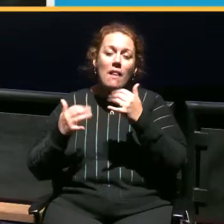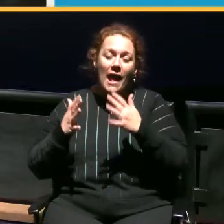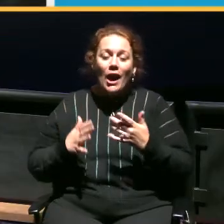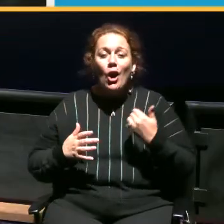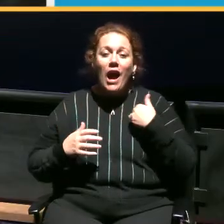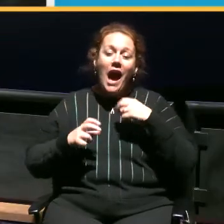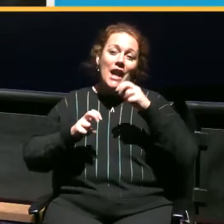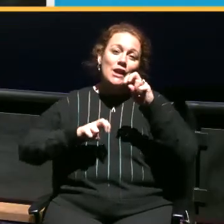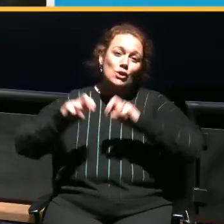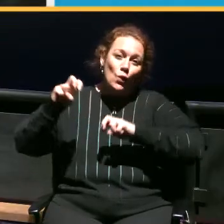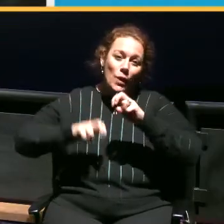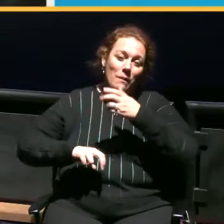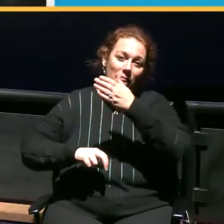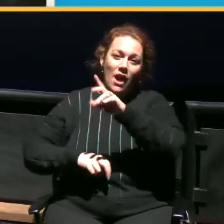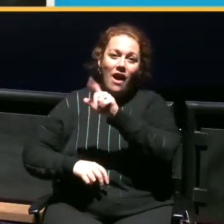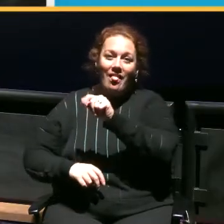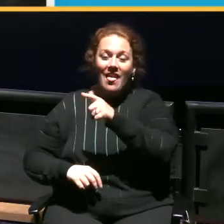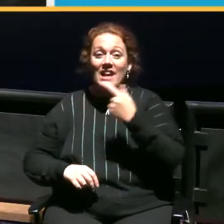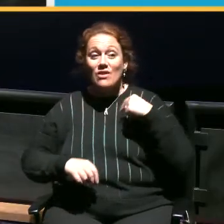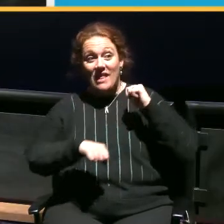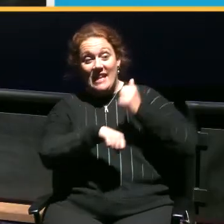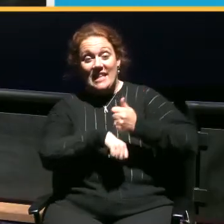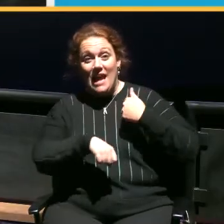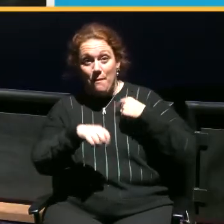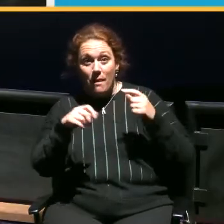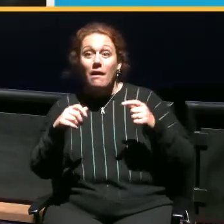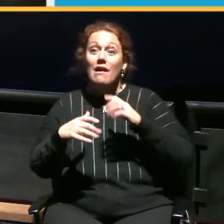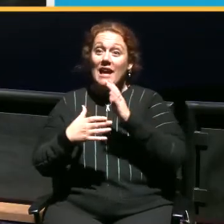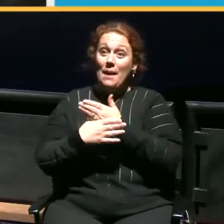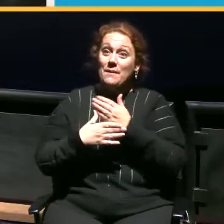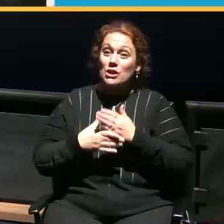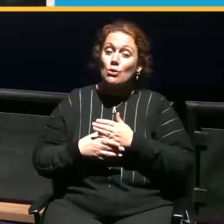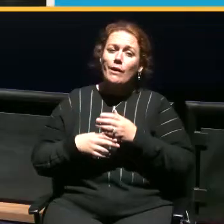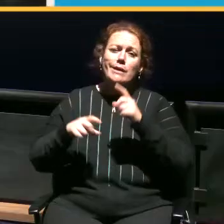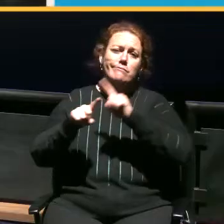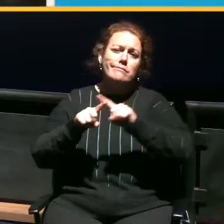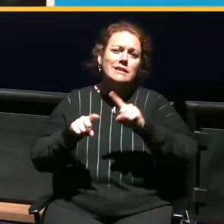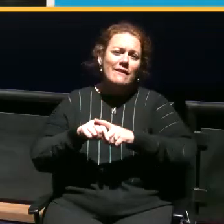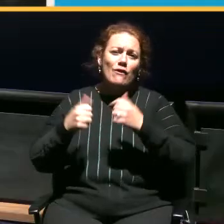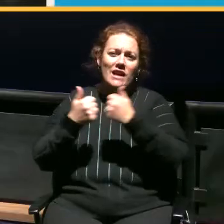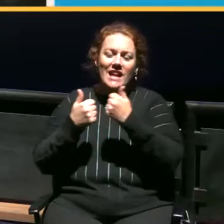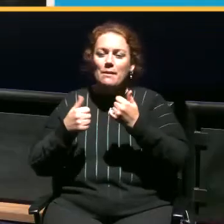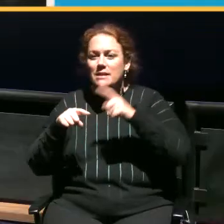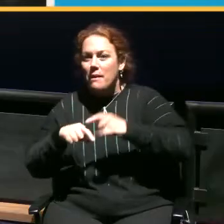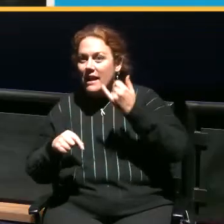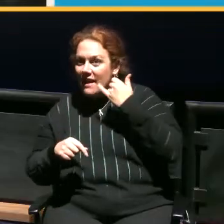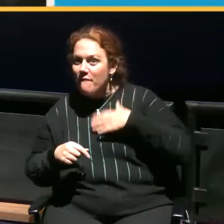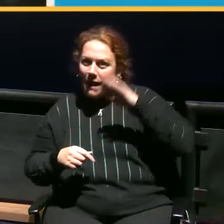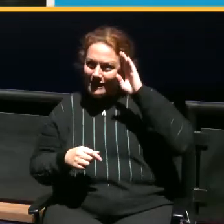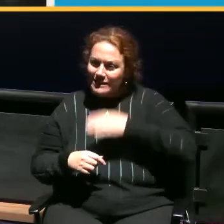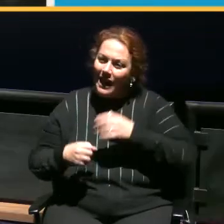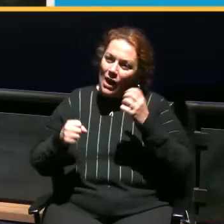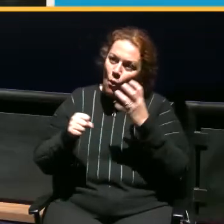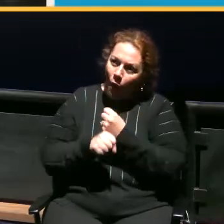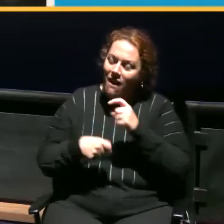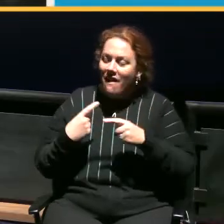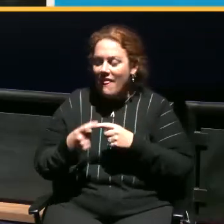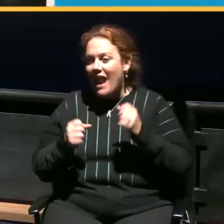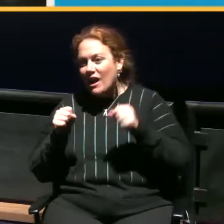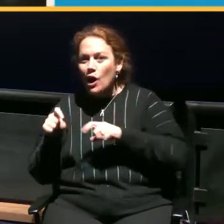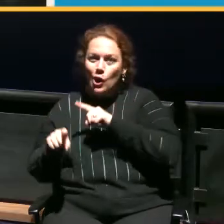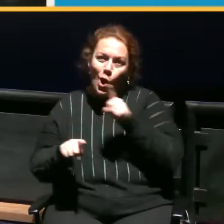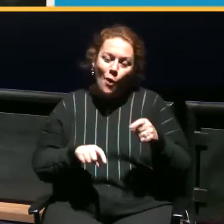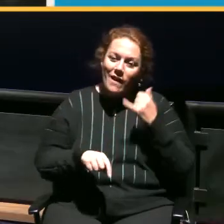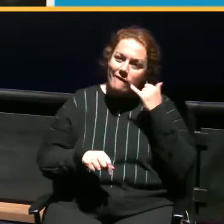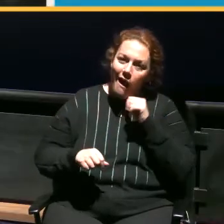so I was going to be out there, and they arranged it so I was going to come by in between his games. I remember it was like it depended if they won, I could come. If not, I had to come back. But they were like, yeah, whenever you want. So I